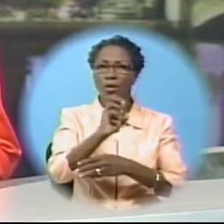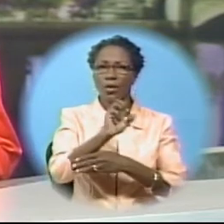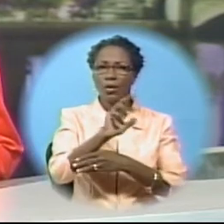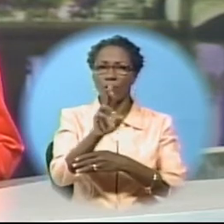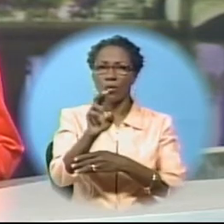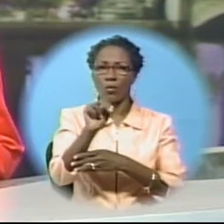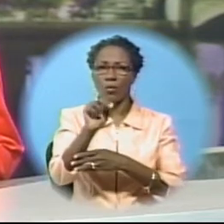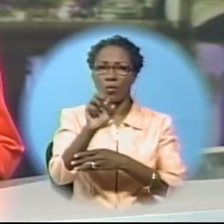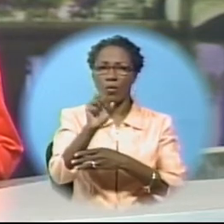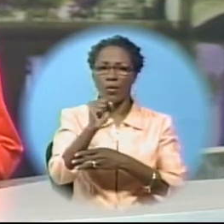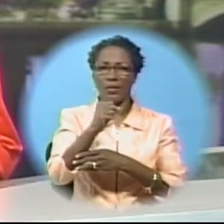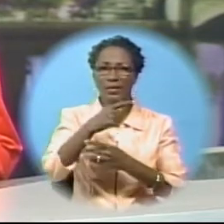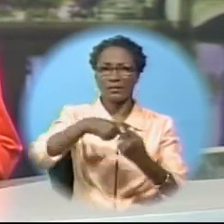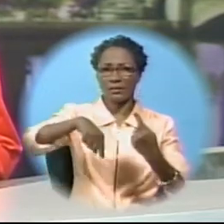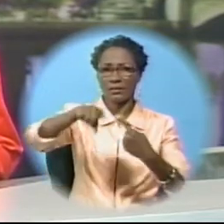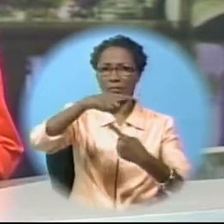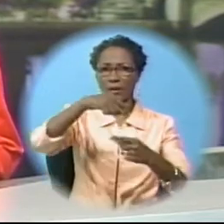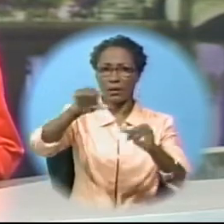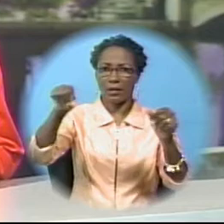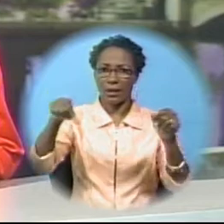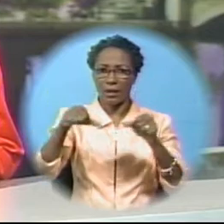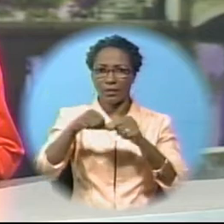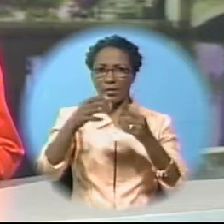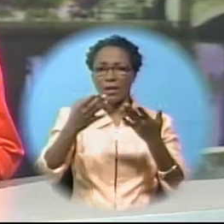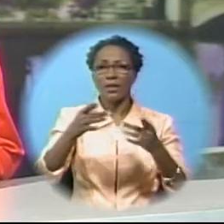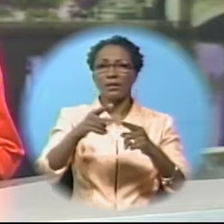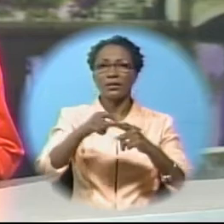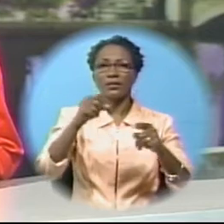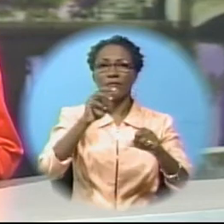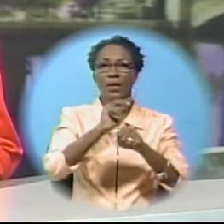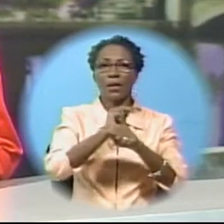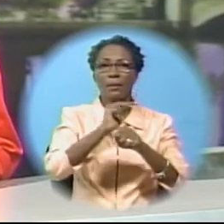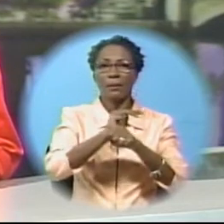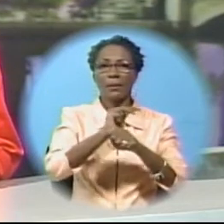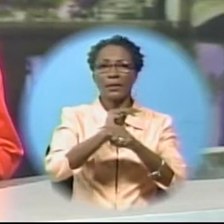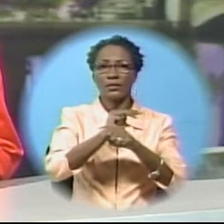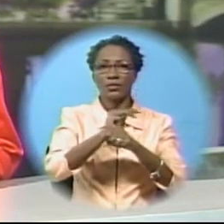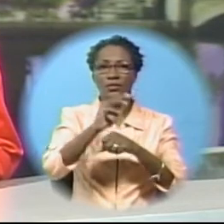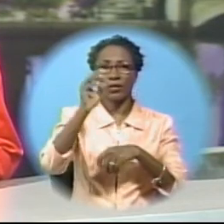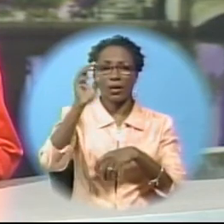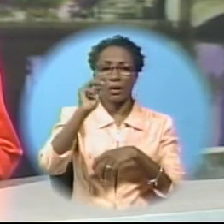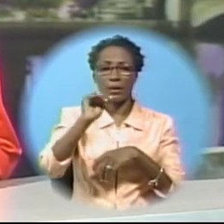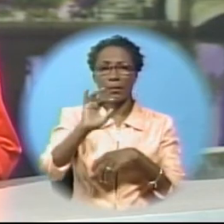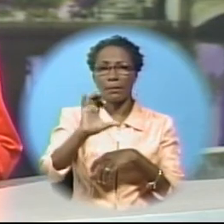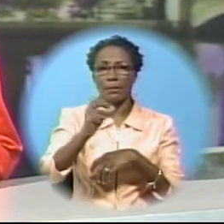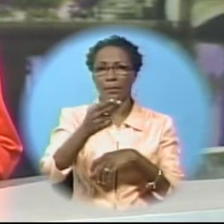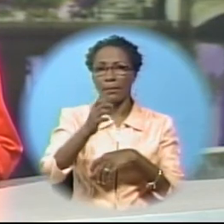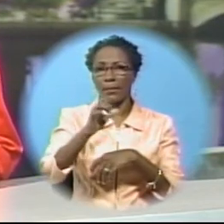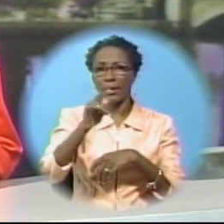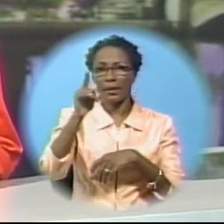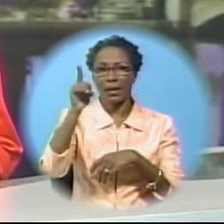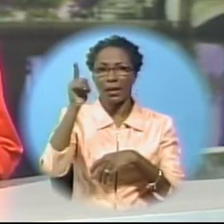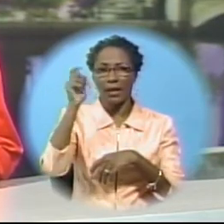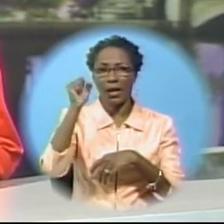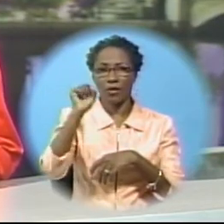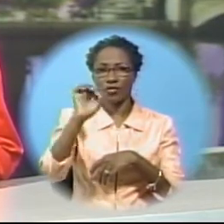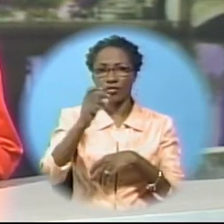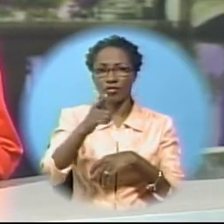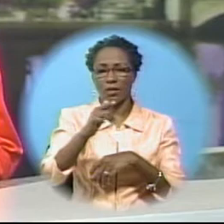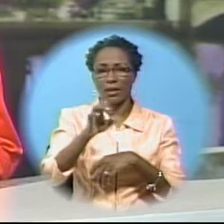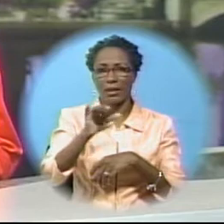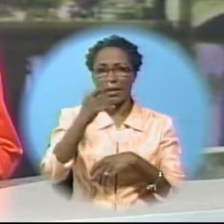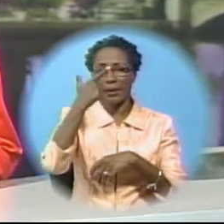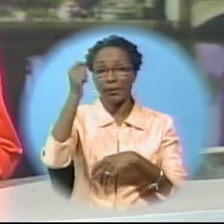Michael. This from Transport and Works Minister Michael Lashley. He was speaking on a resolution in Parliament for government to acquire